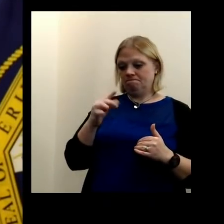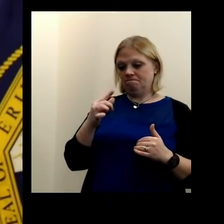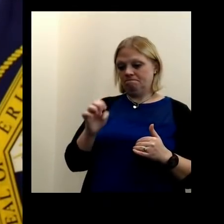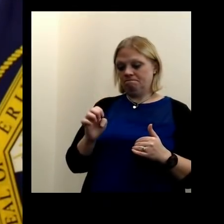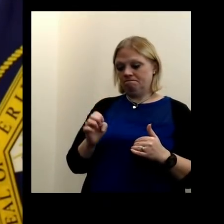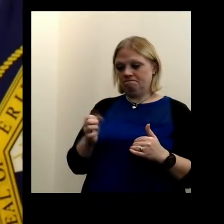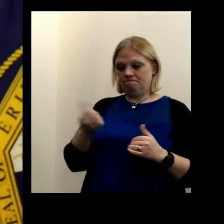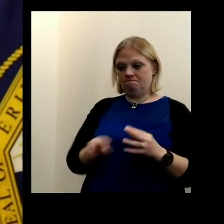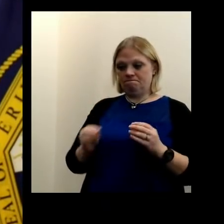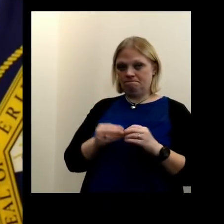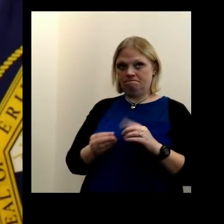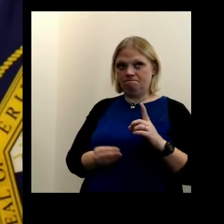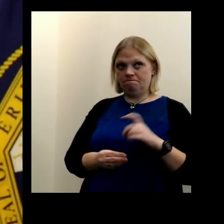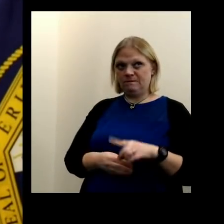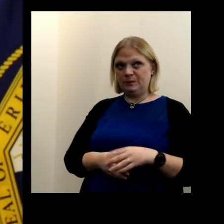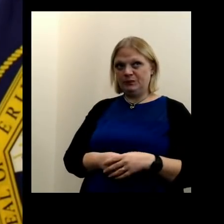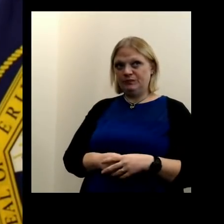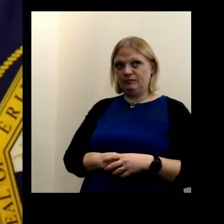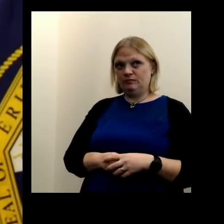Any more questions, George?